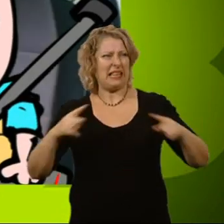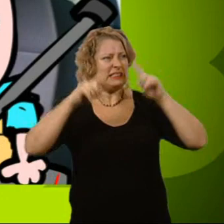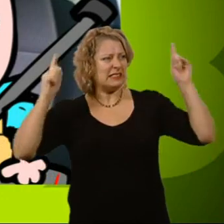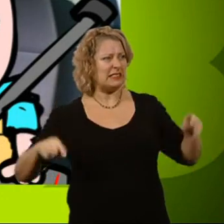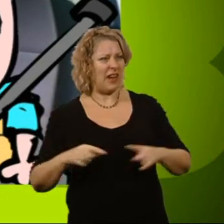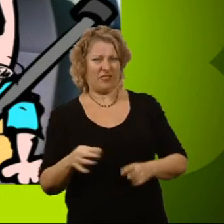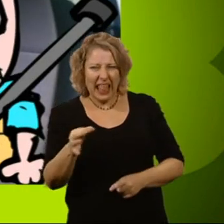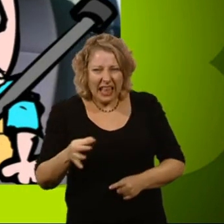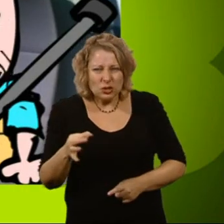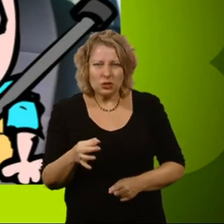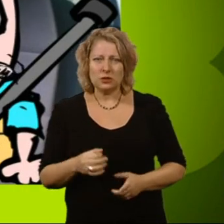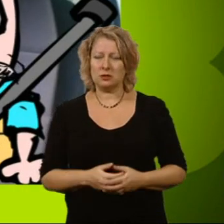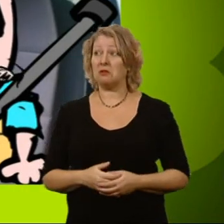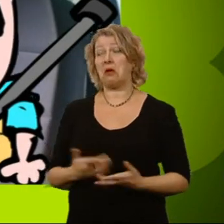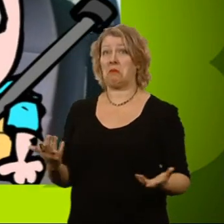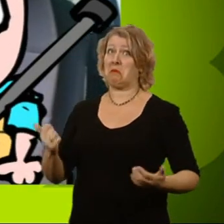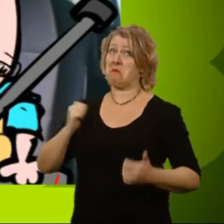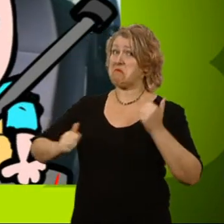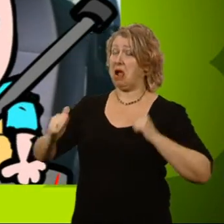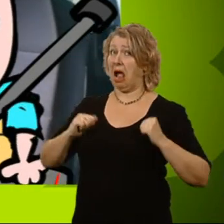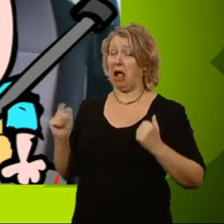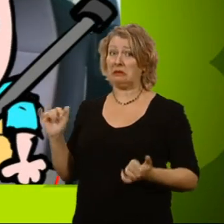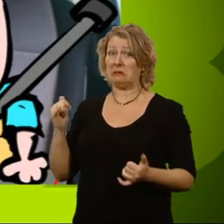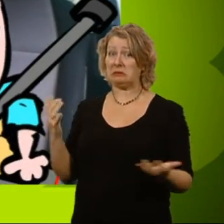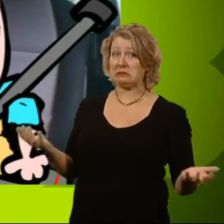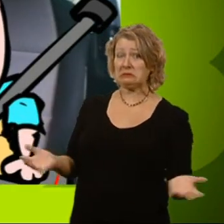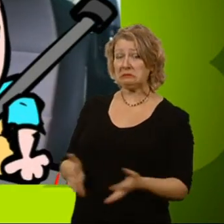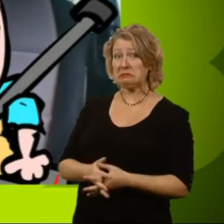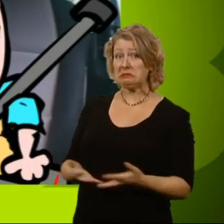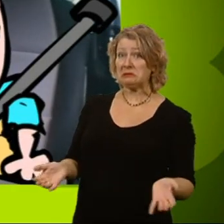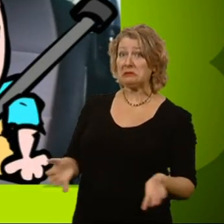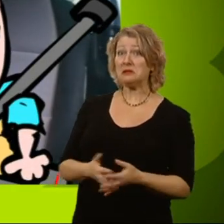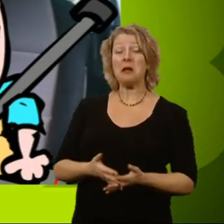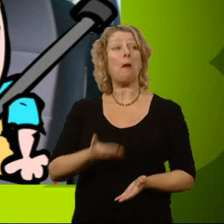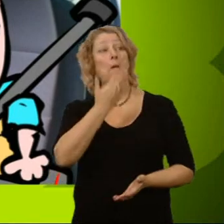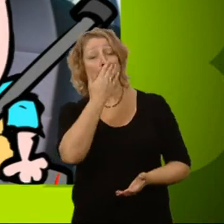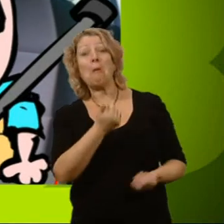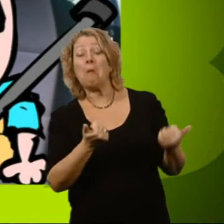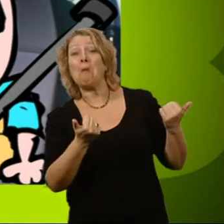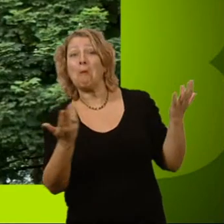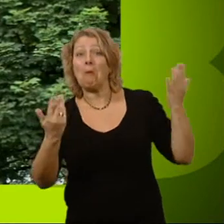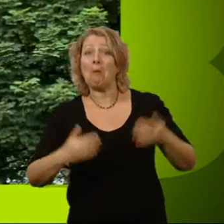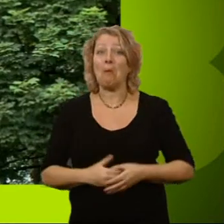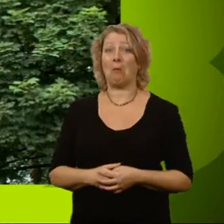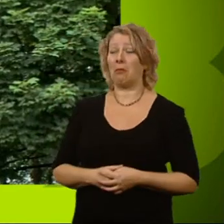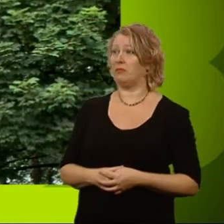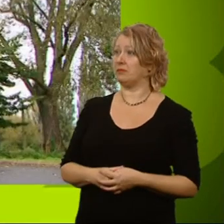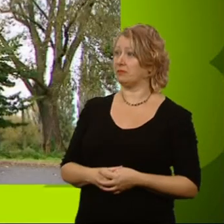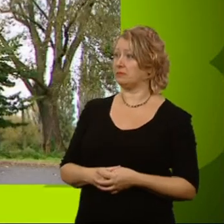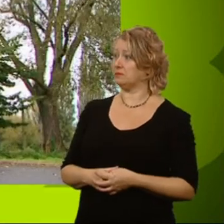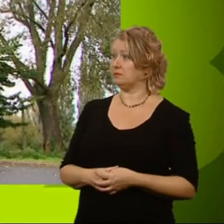village. Well, they must be very proud of it. Oh, sounds plausible.